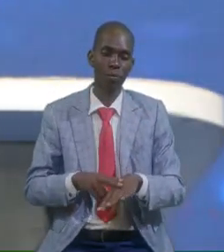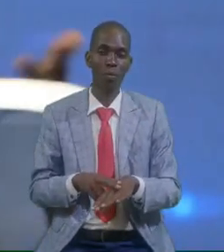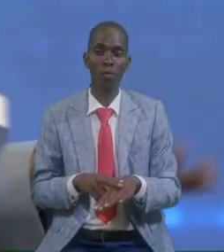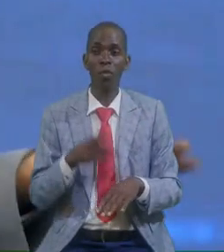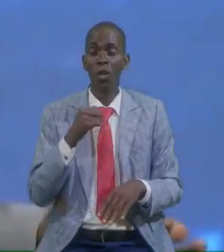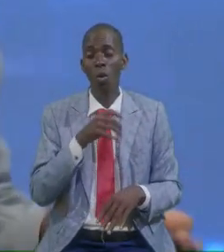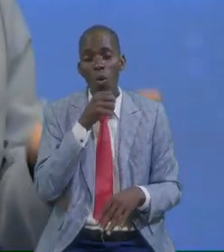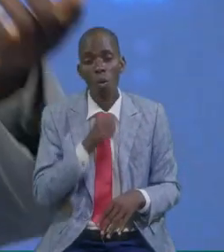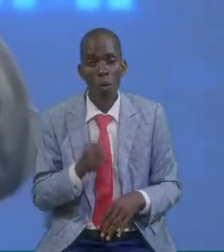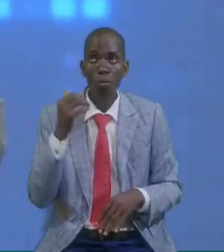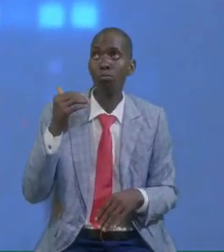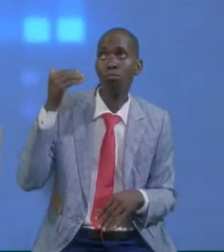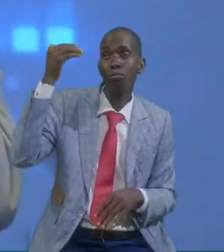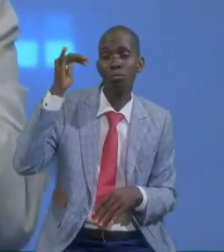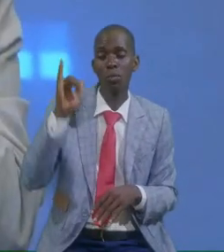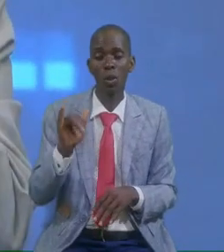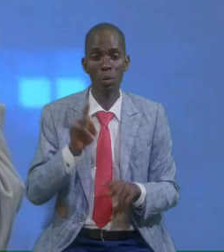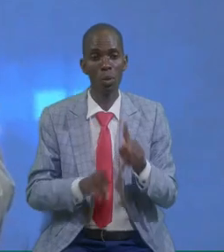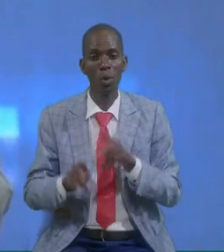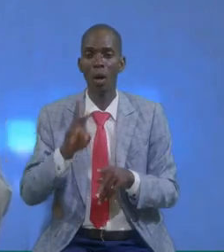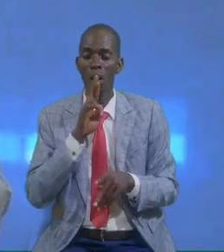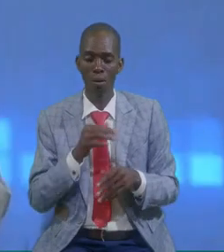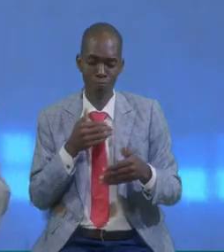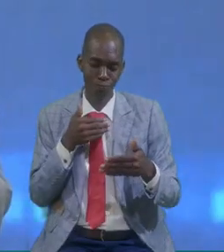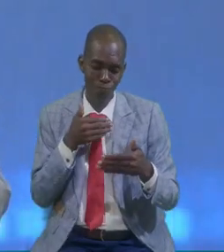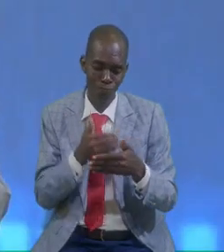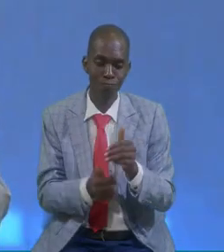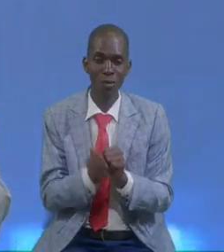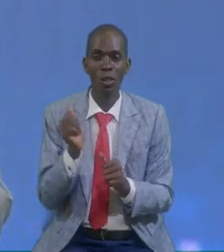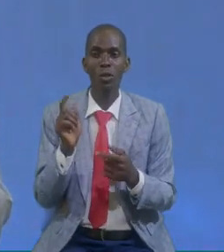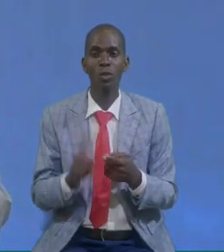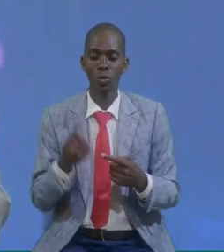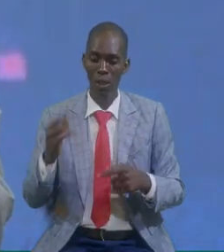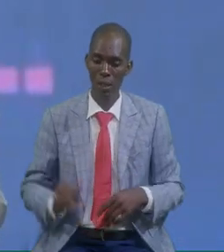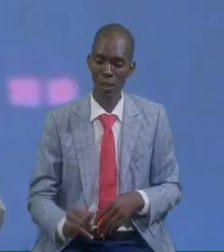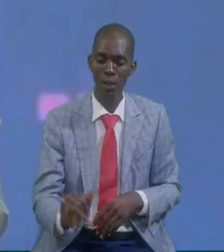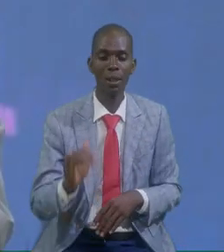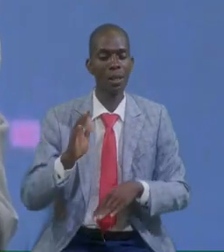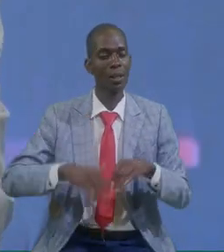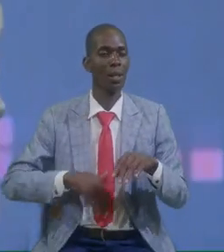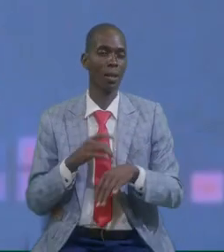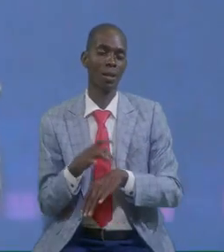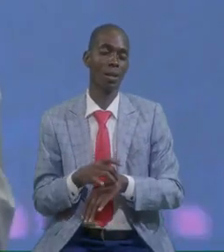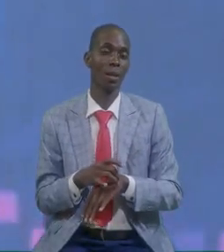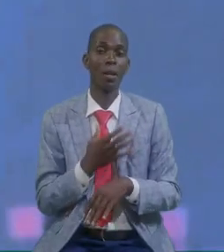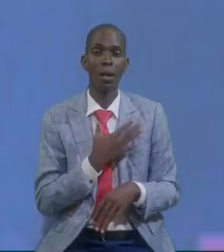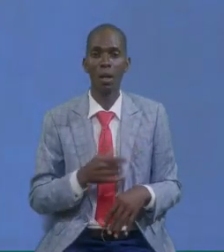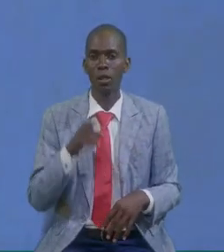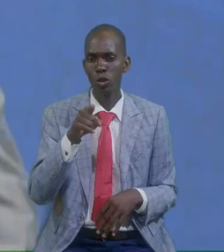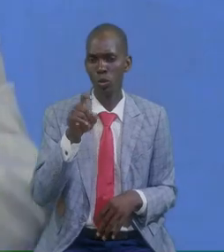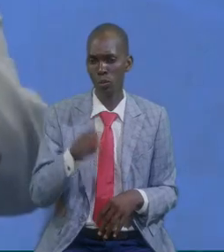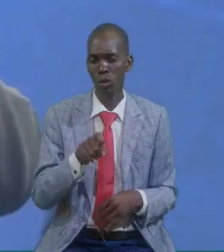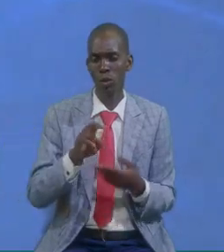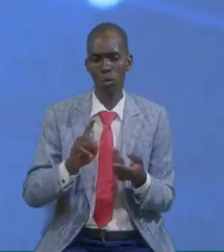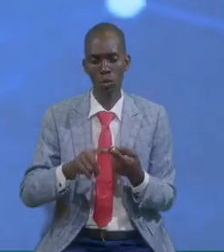one, you are nearer eternity than us. And you need to know